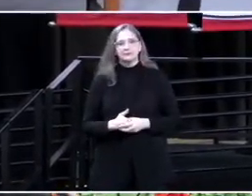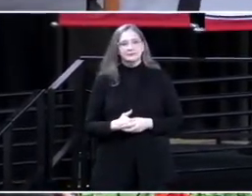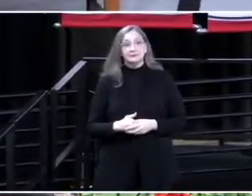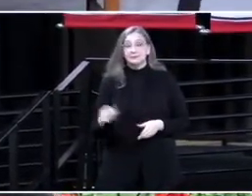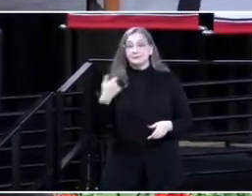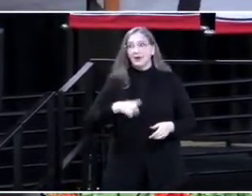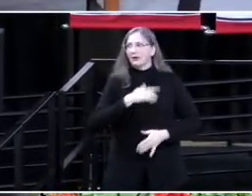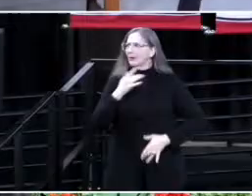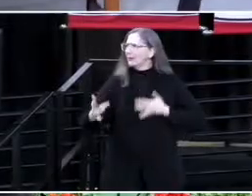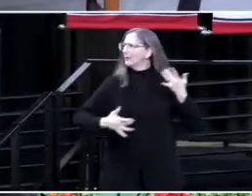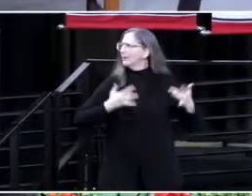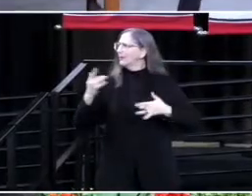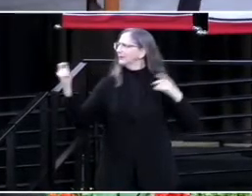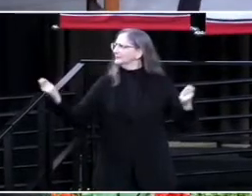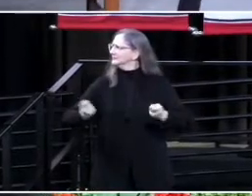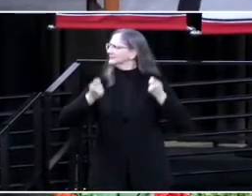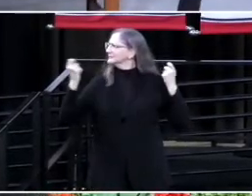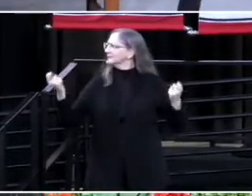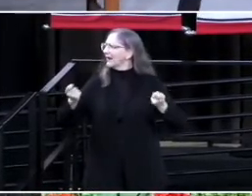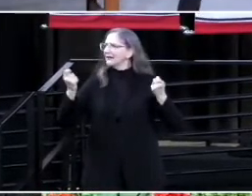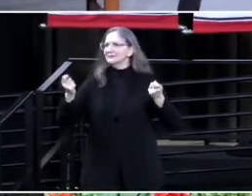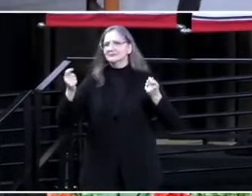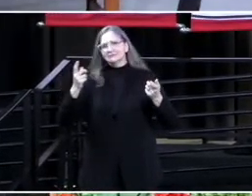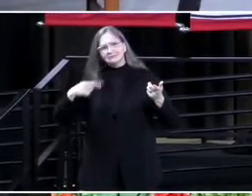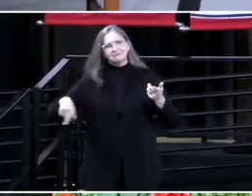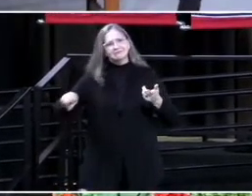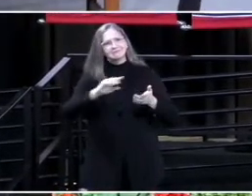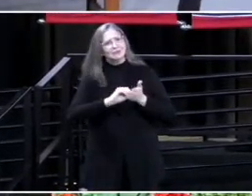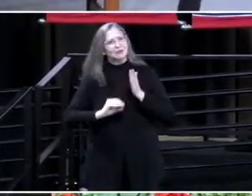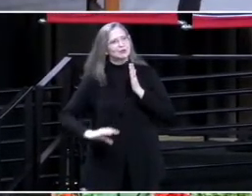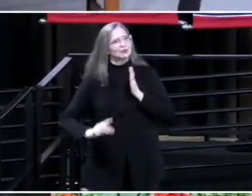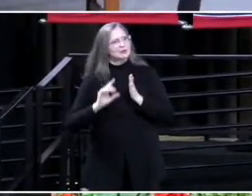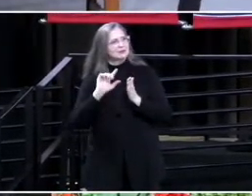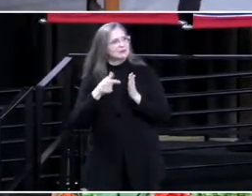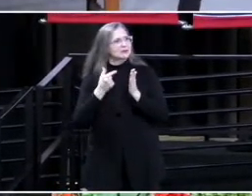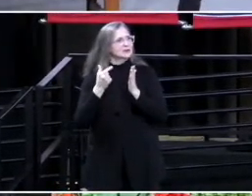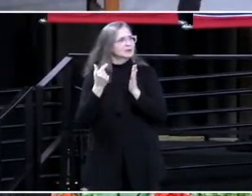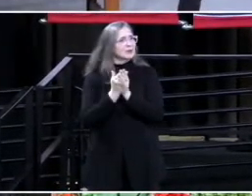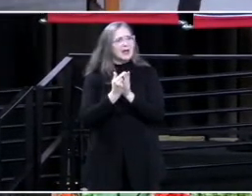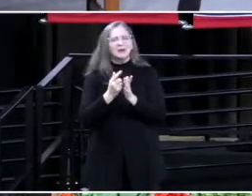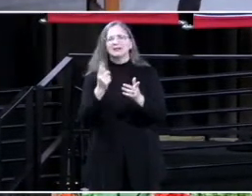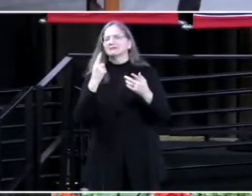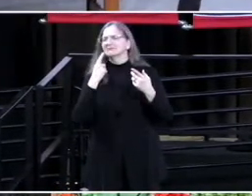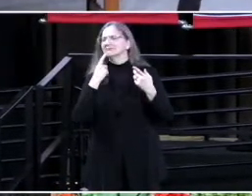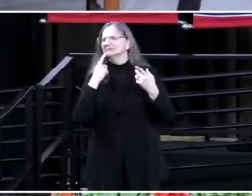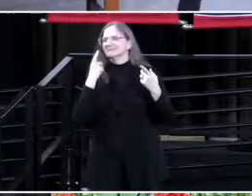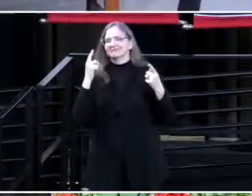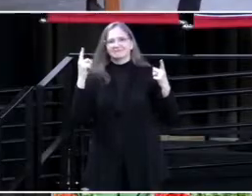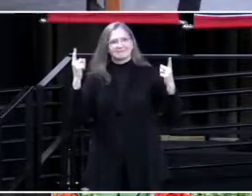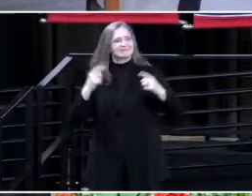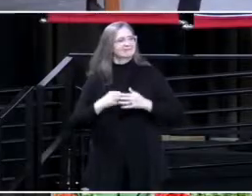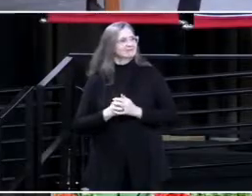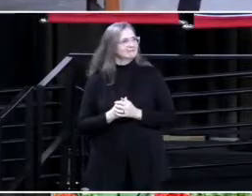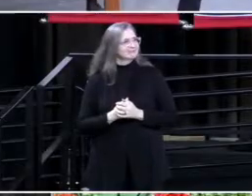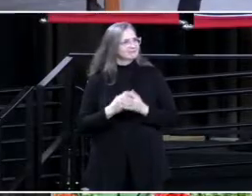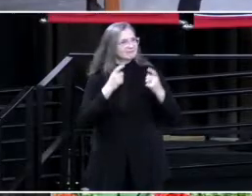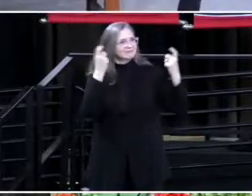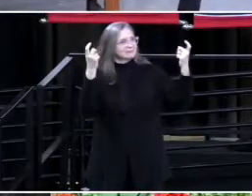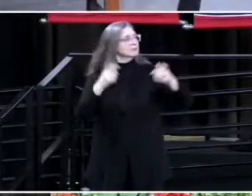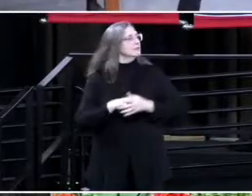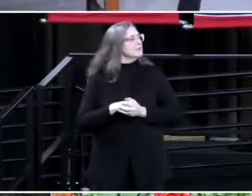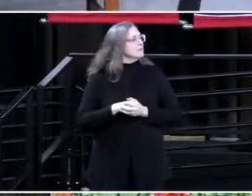We are delighted to celebrate the accomplishments of our graduates with each of you. We thank you for